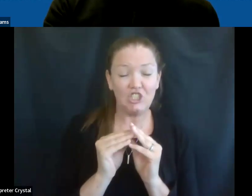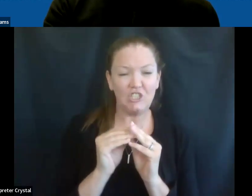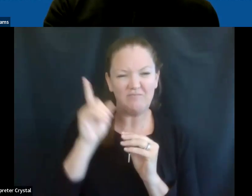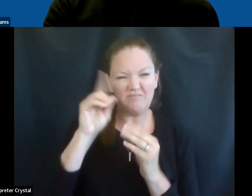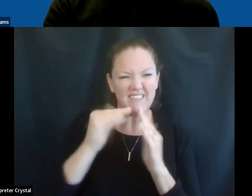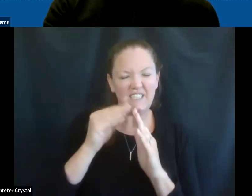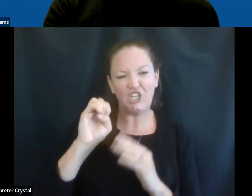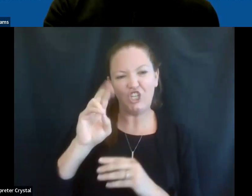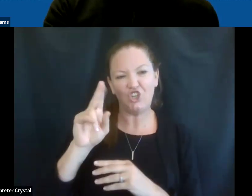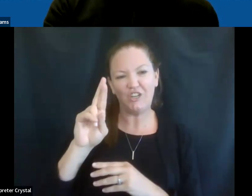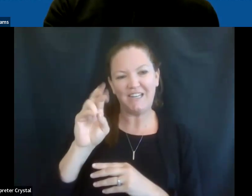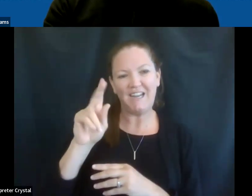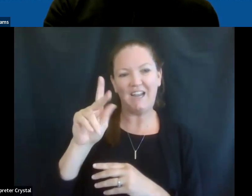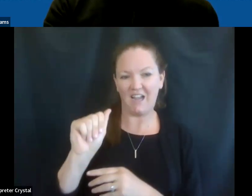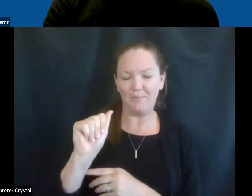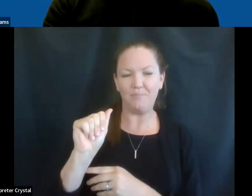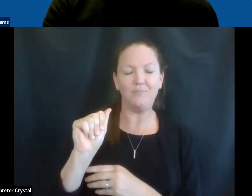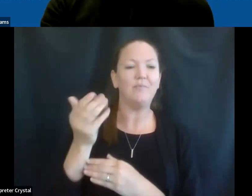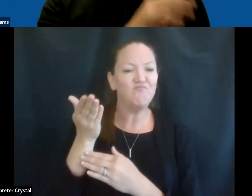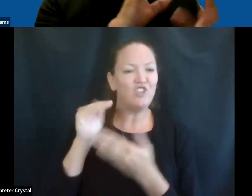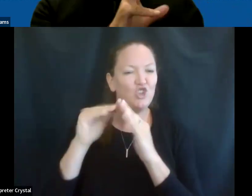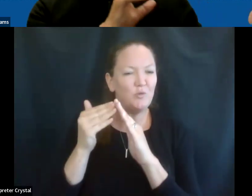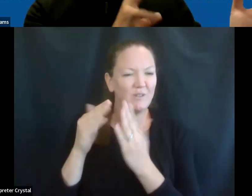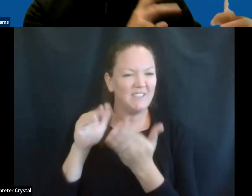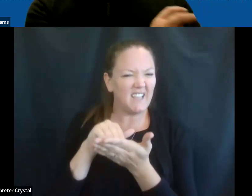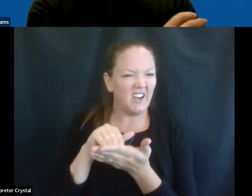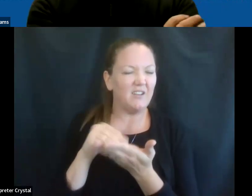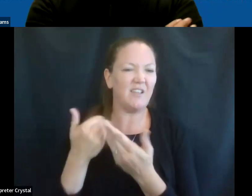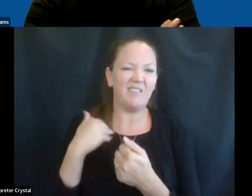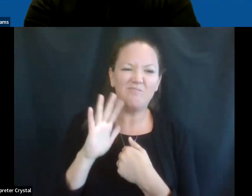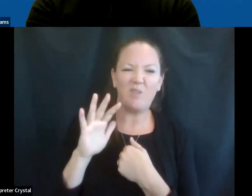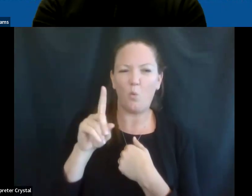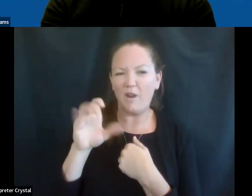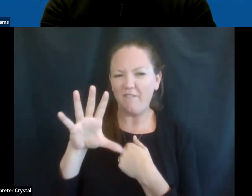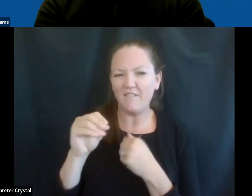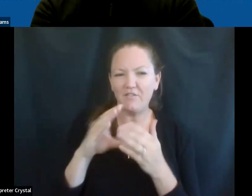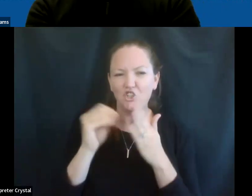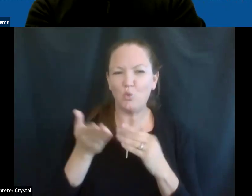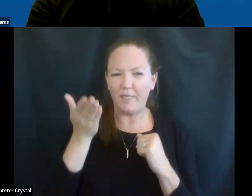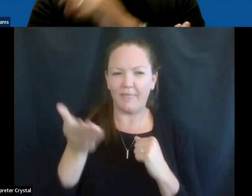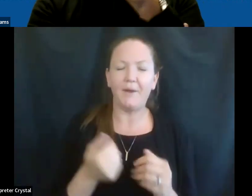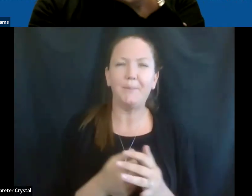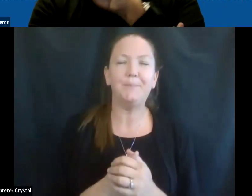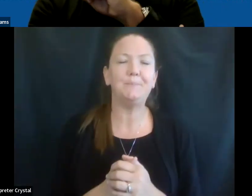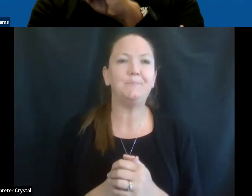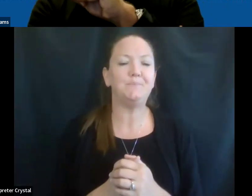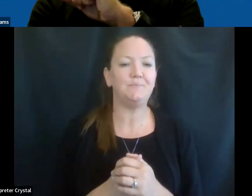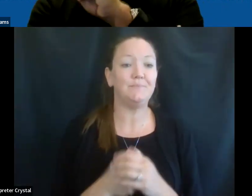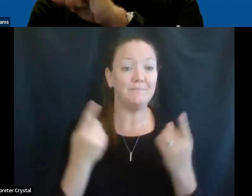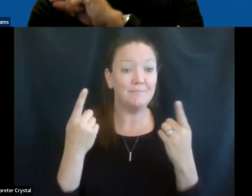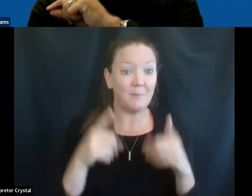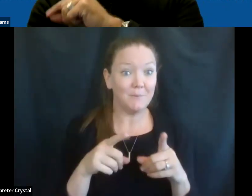Eureka at a community center with about 150 students there, and the